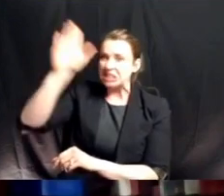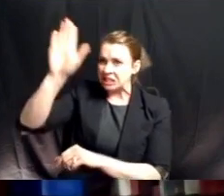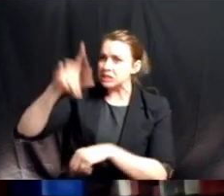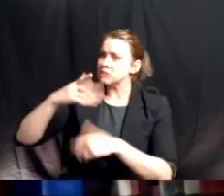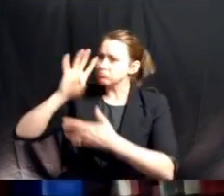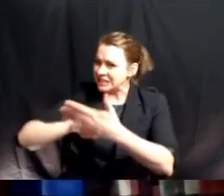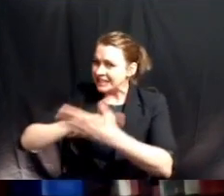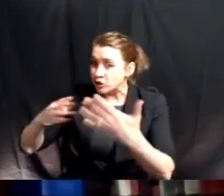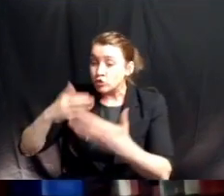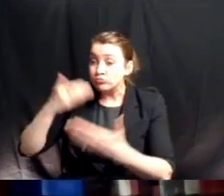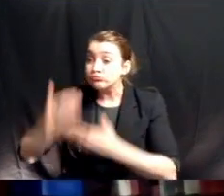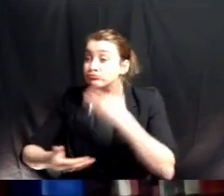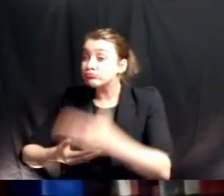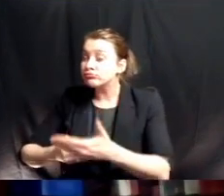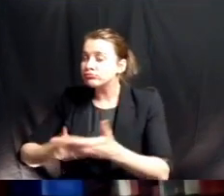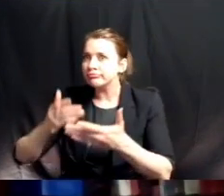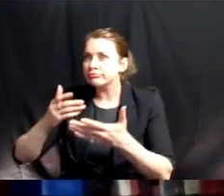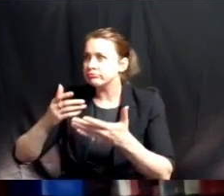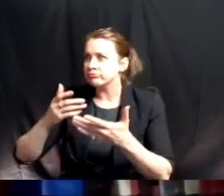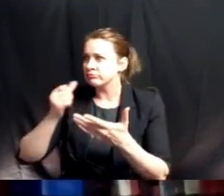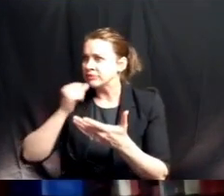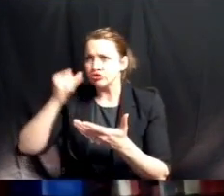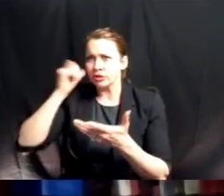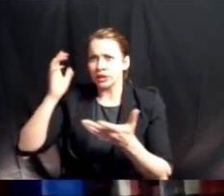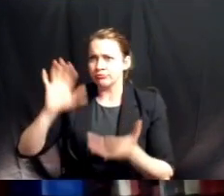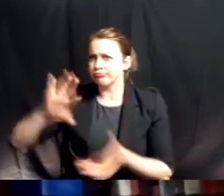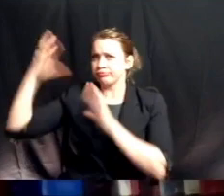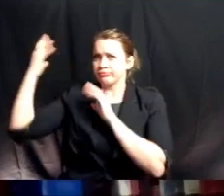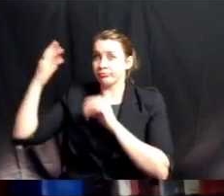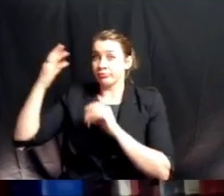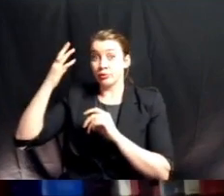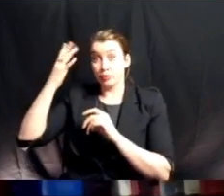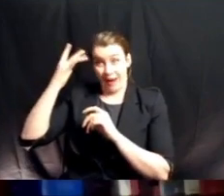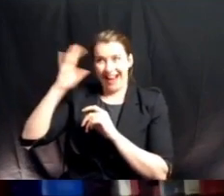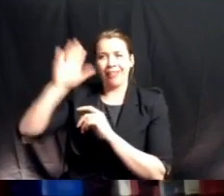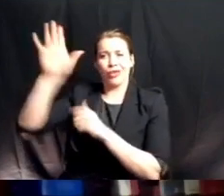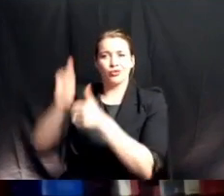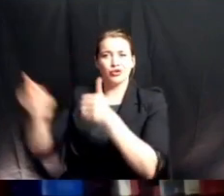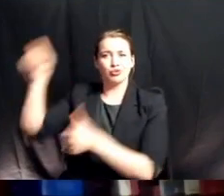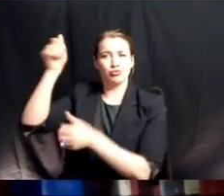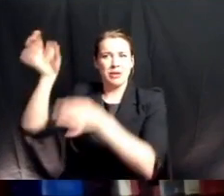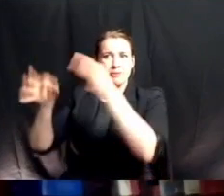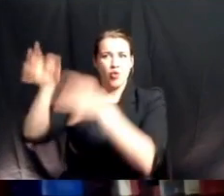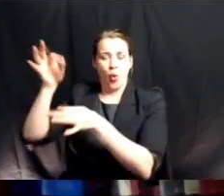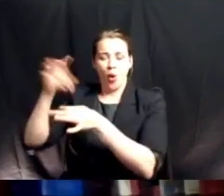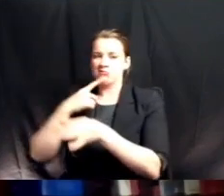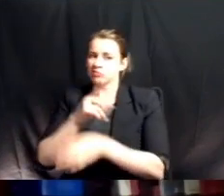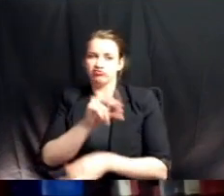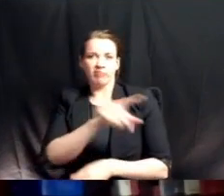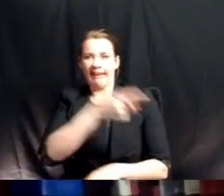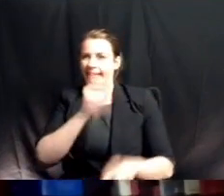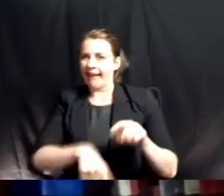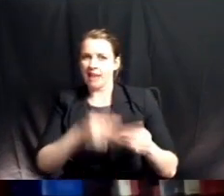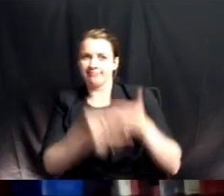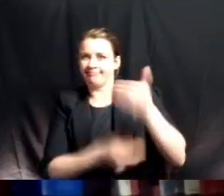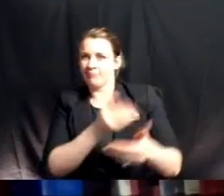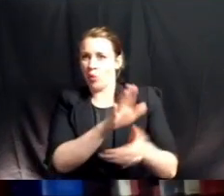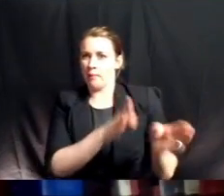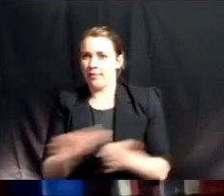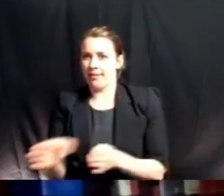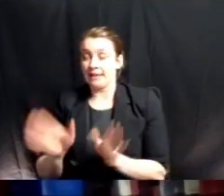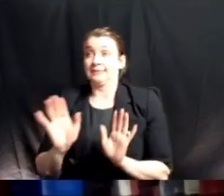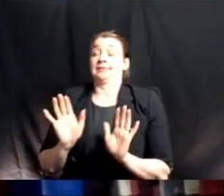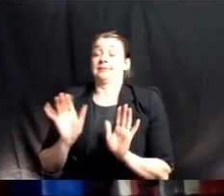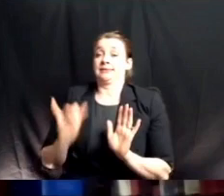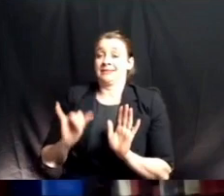up just yesterday by their Supreme Court. And so I think, my job is to keep the people of